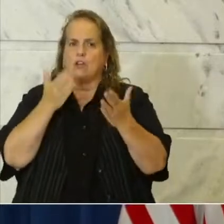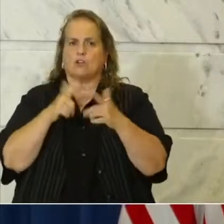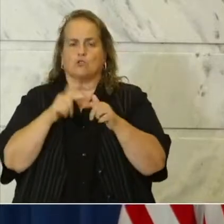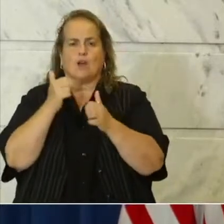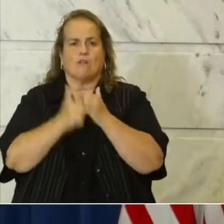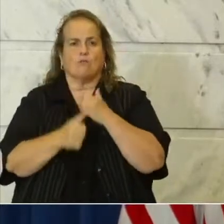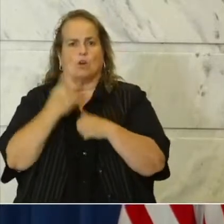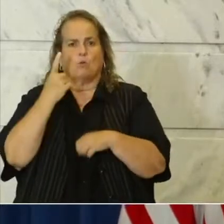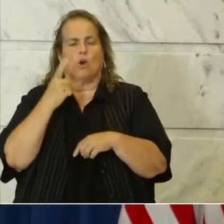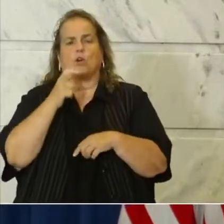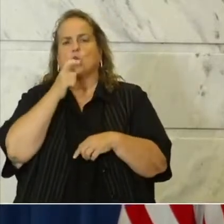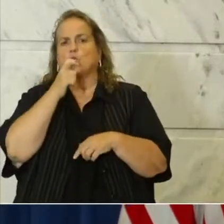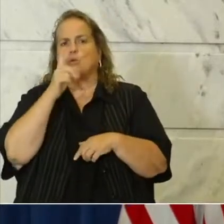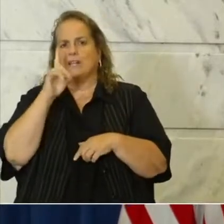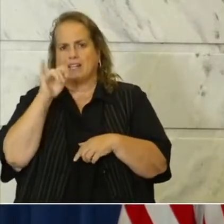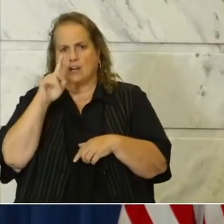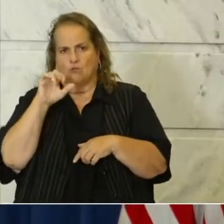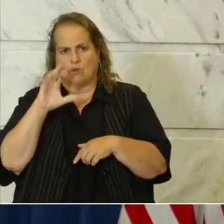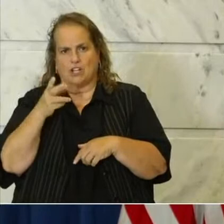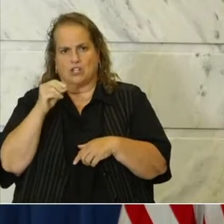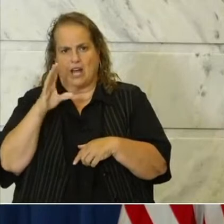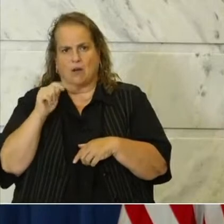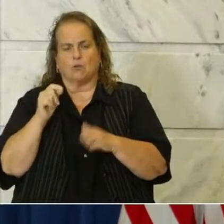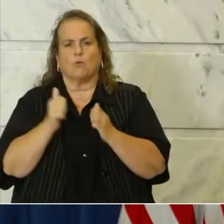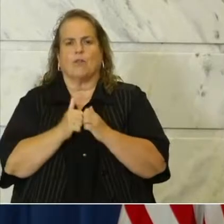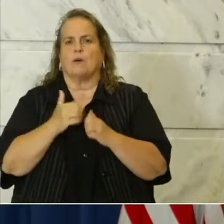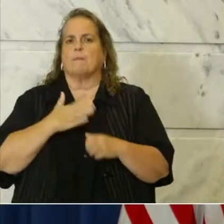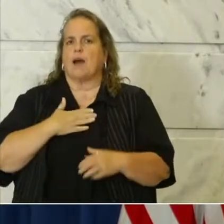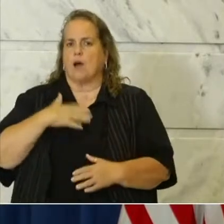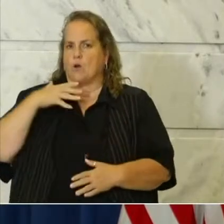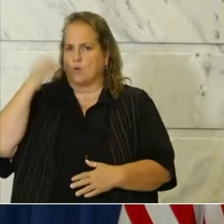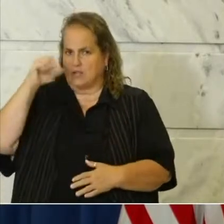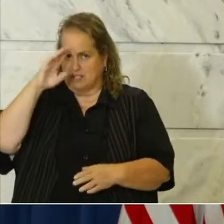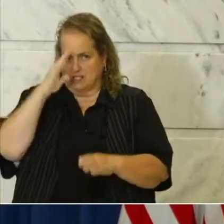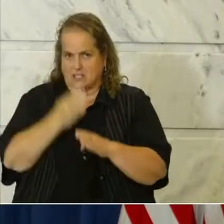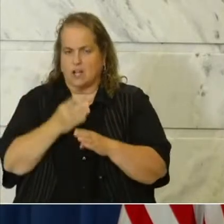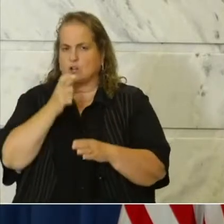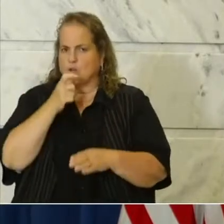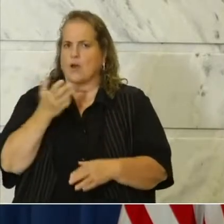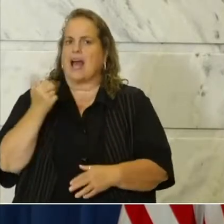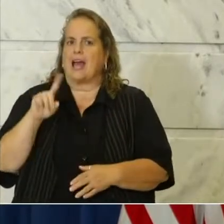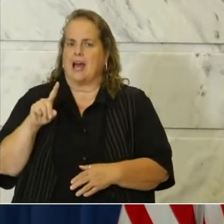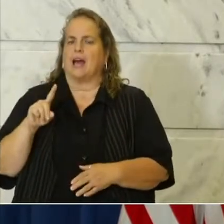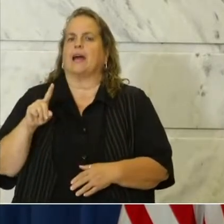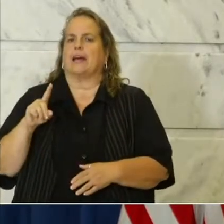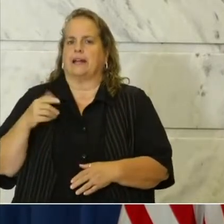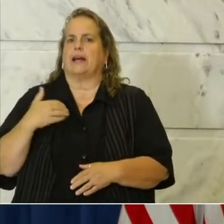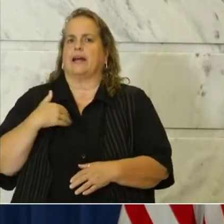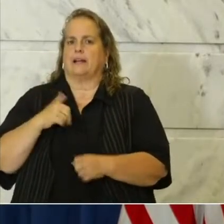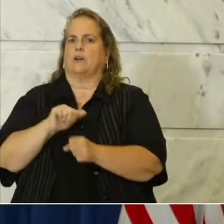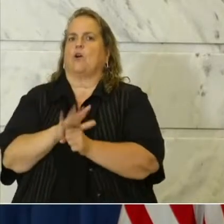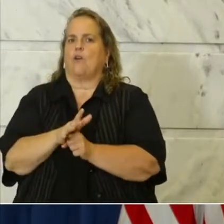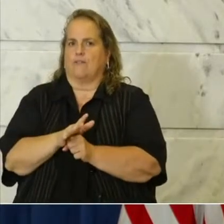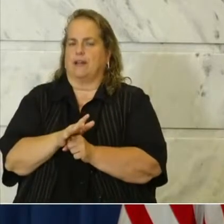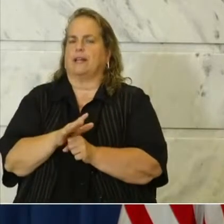who reached out concerned about my bonus son who had a positive test for COVID-19 a few weeks ago. He